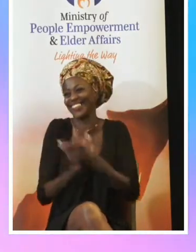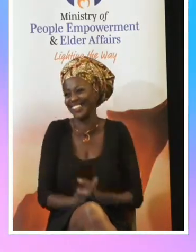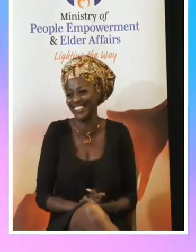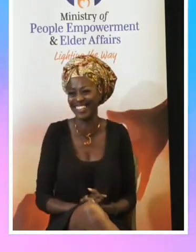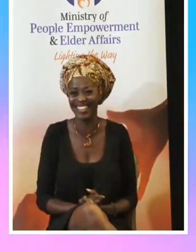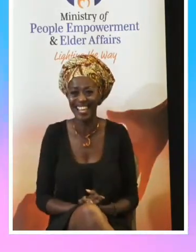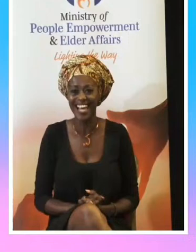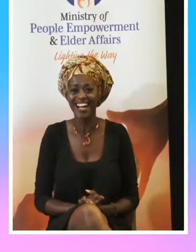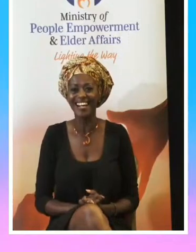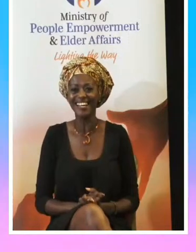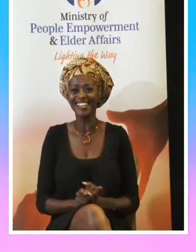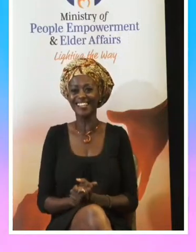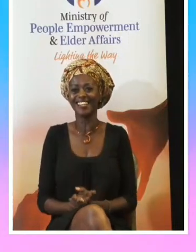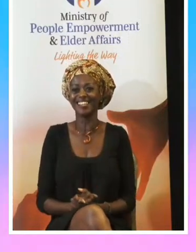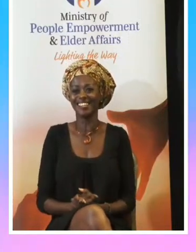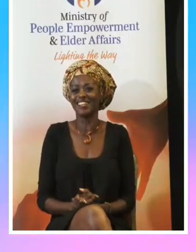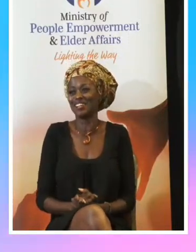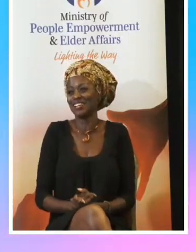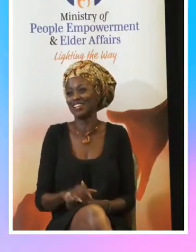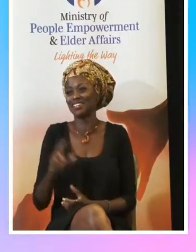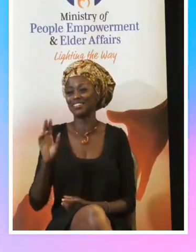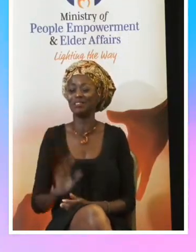Don't start.